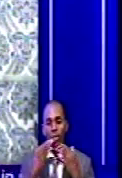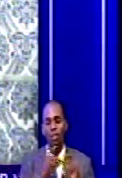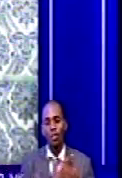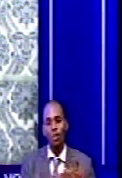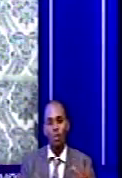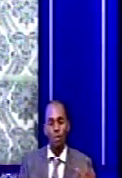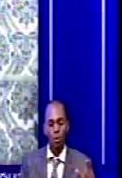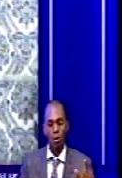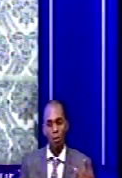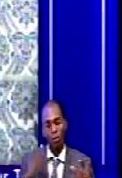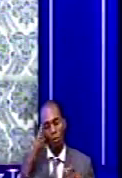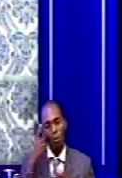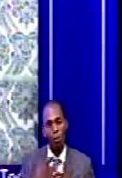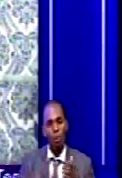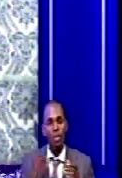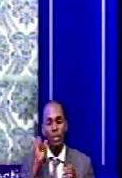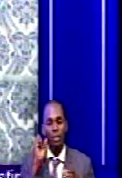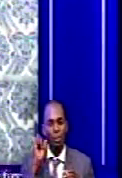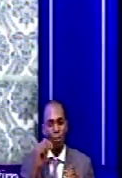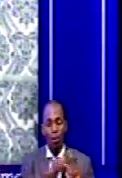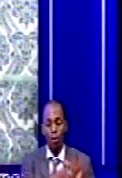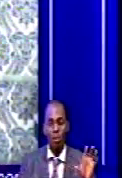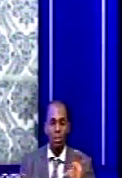Lord be praised in Jesus' name.